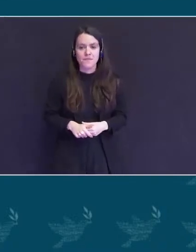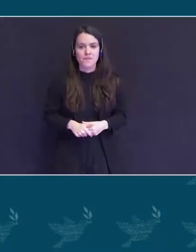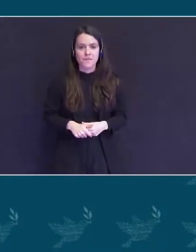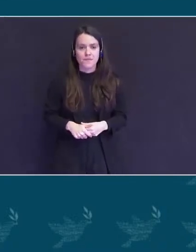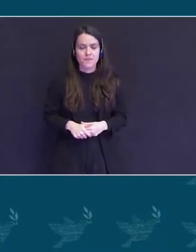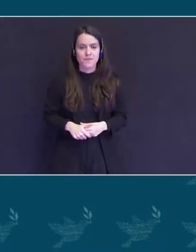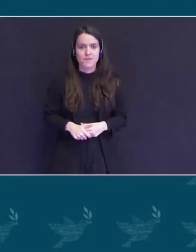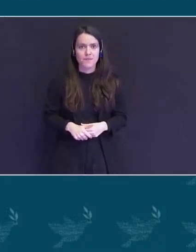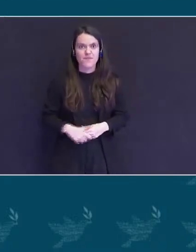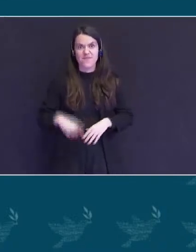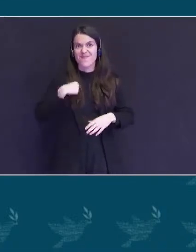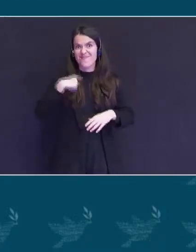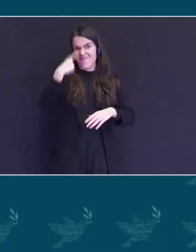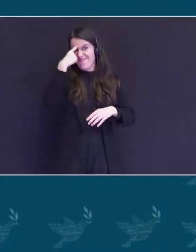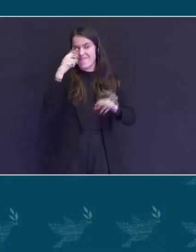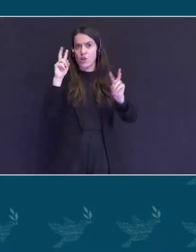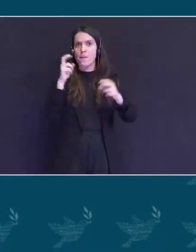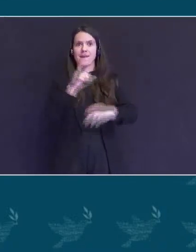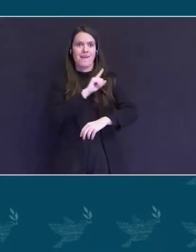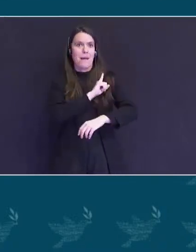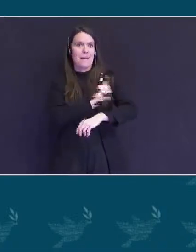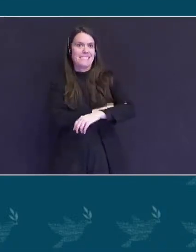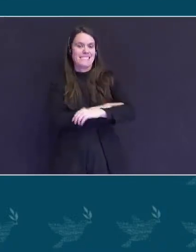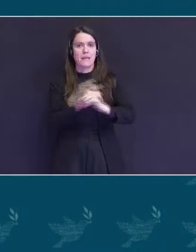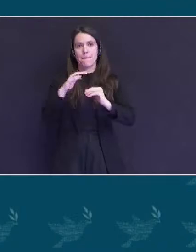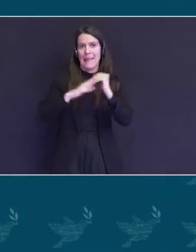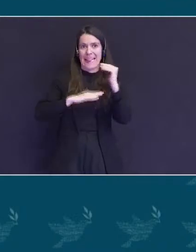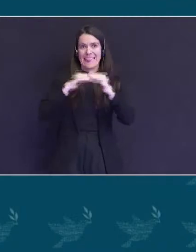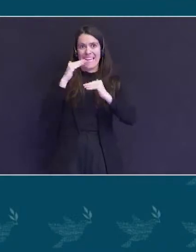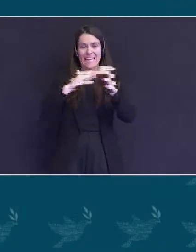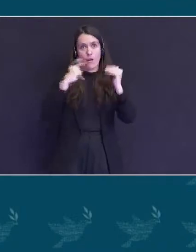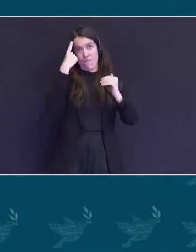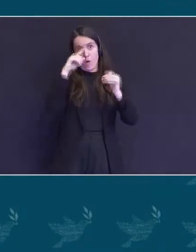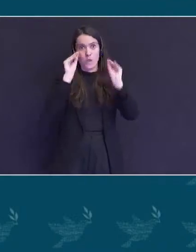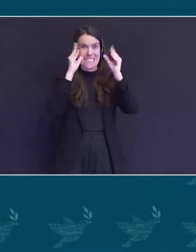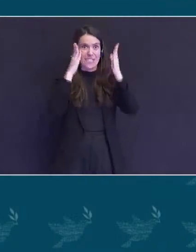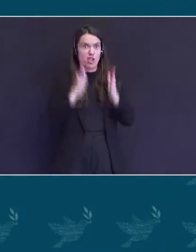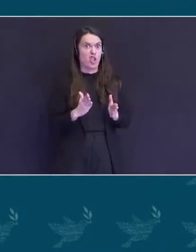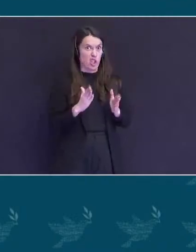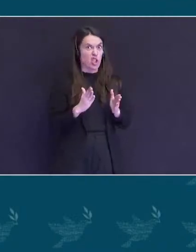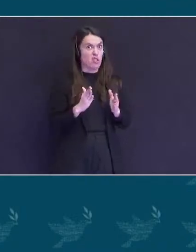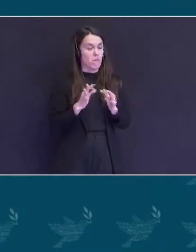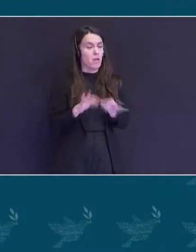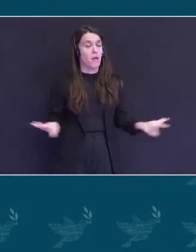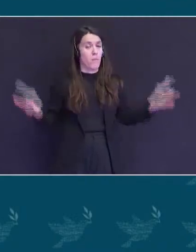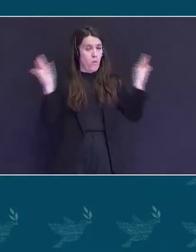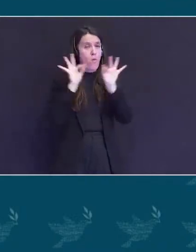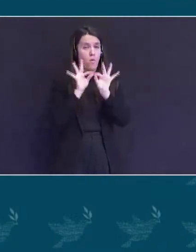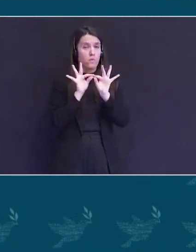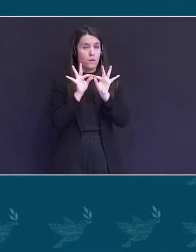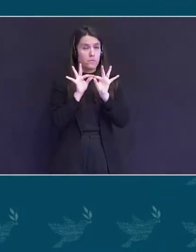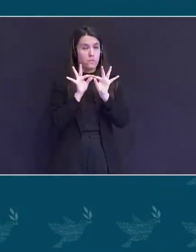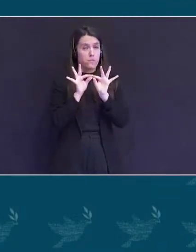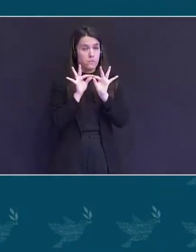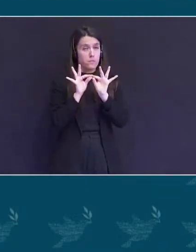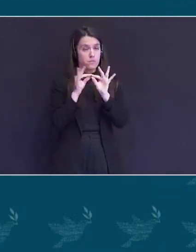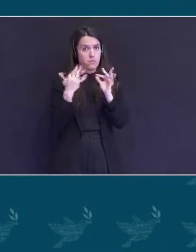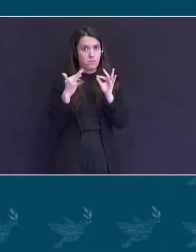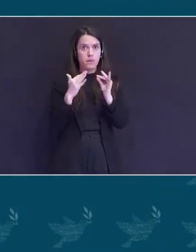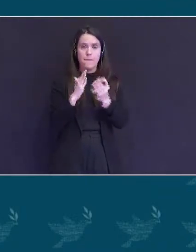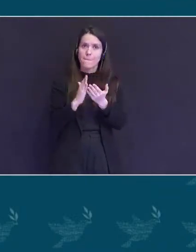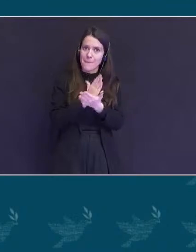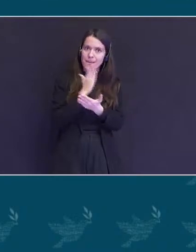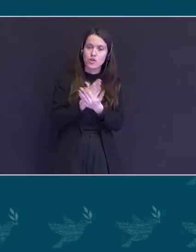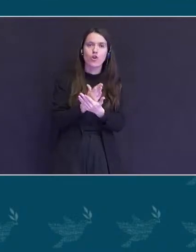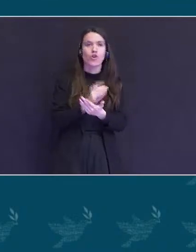think the issue of capacity building for teachers has been mentioned, so this is crucial to ensure that it's